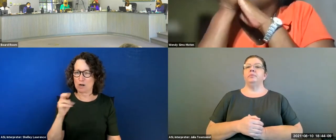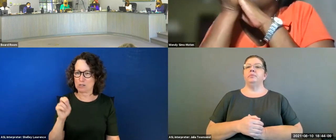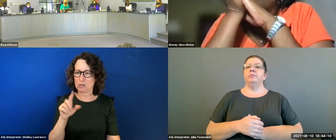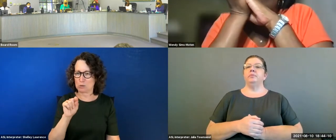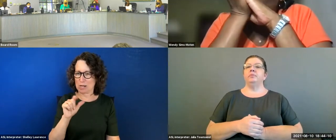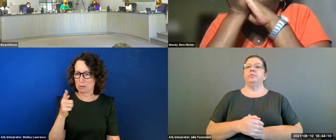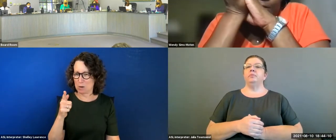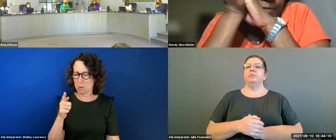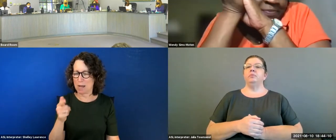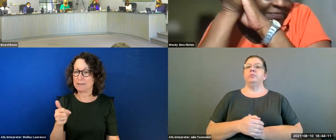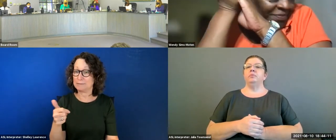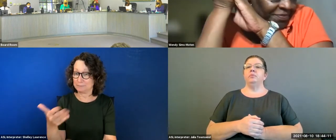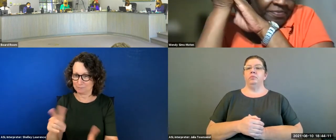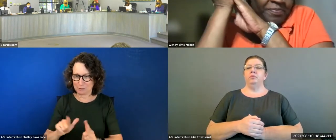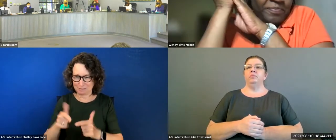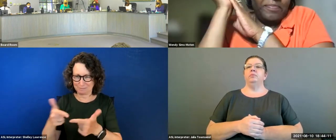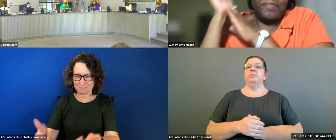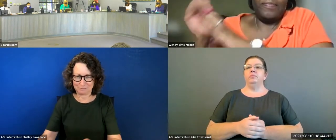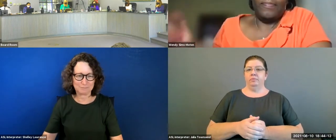2021. Dr. Becchio, please.